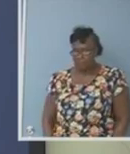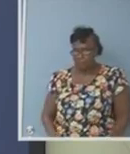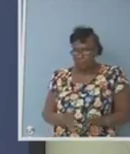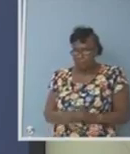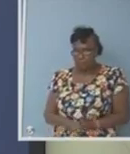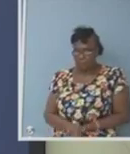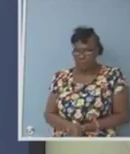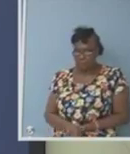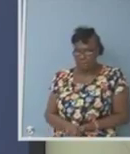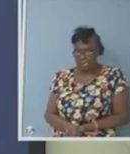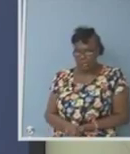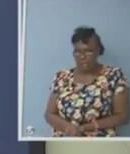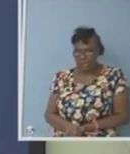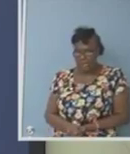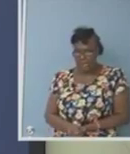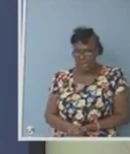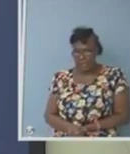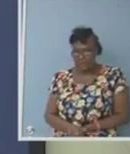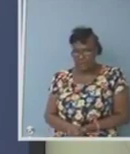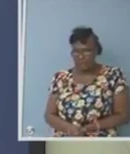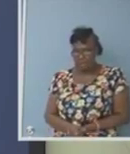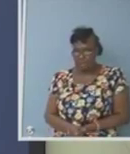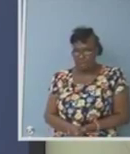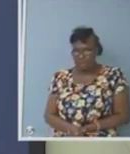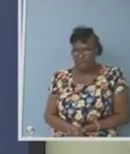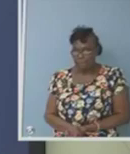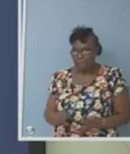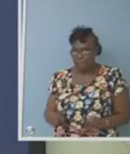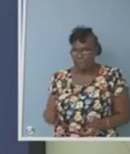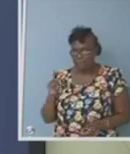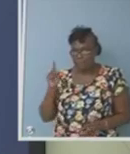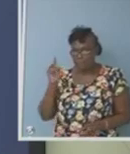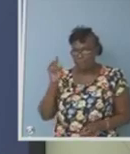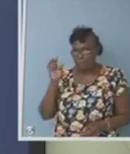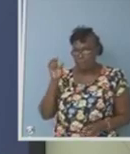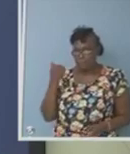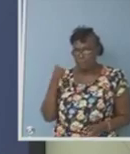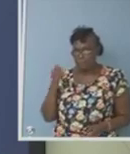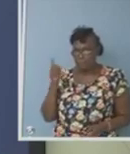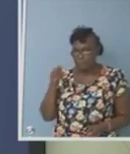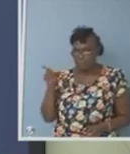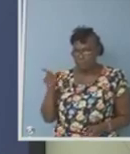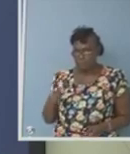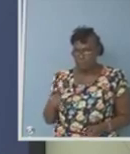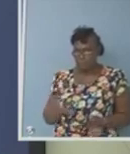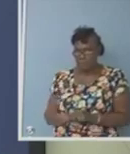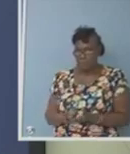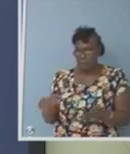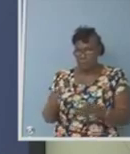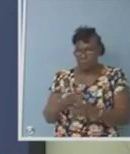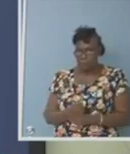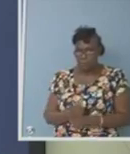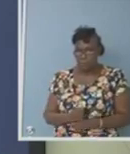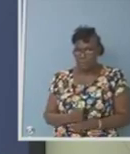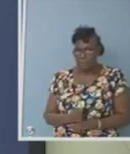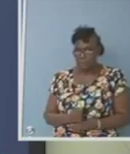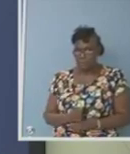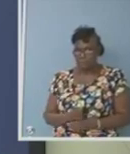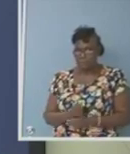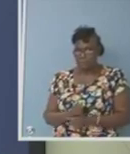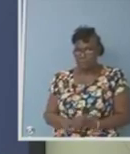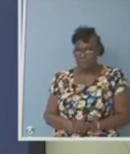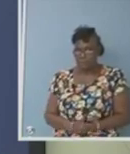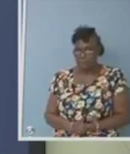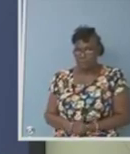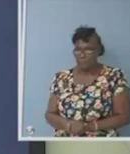were down to 10% and declining, and they were receiving numerous cancellations from